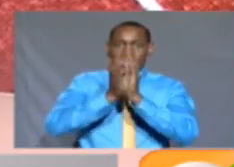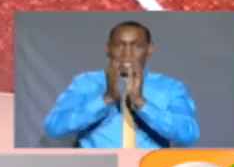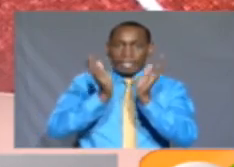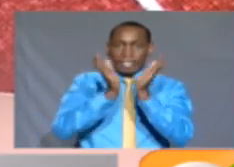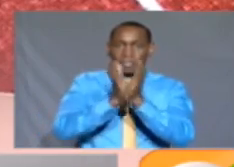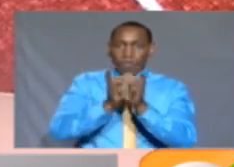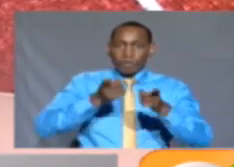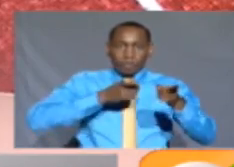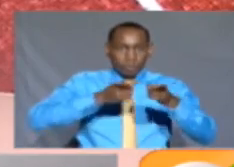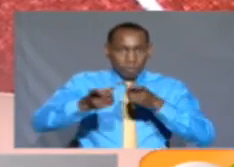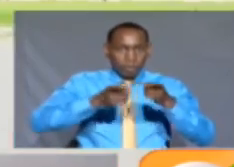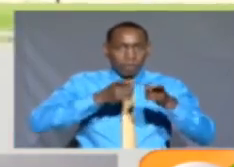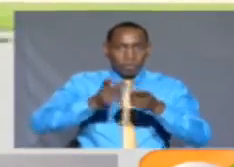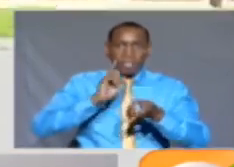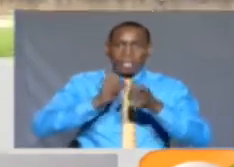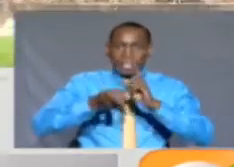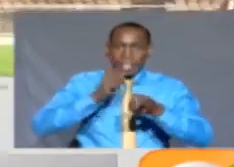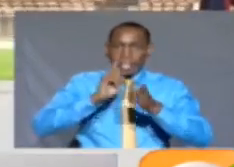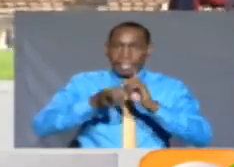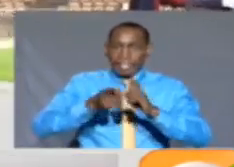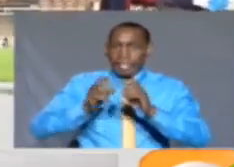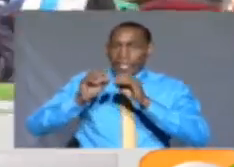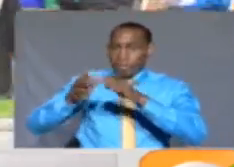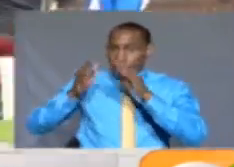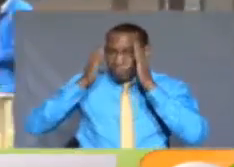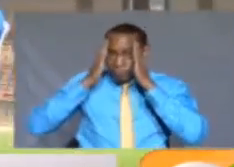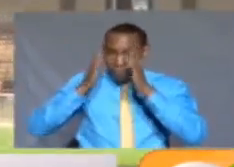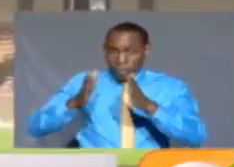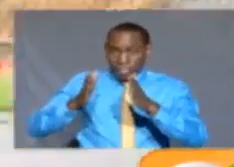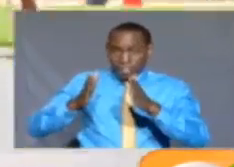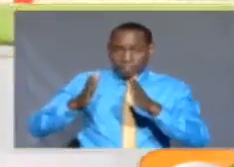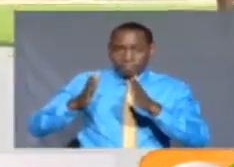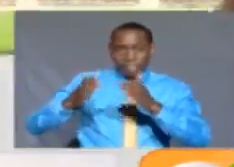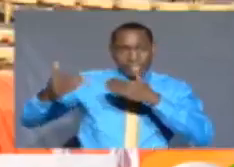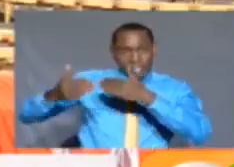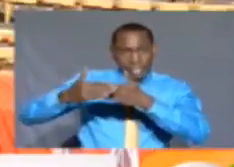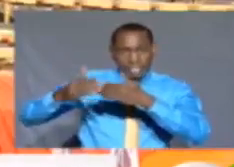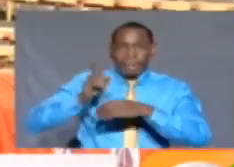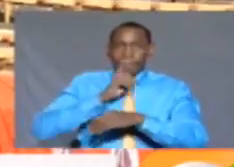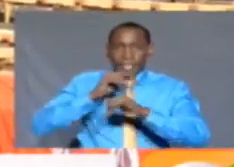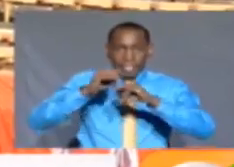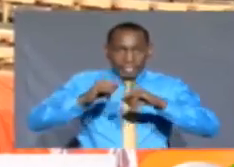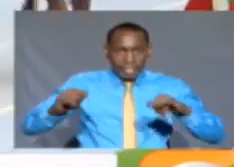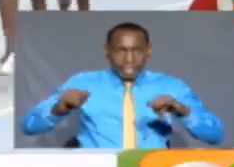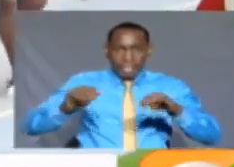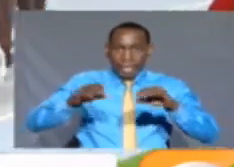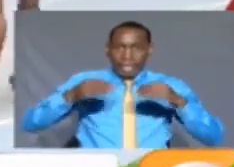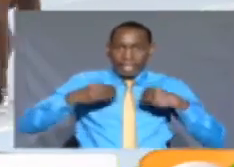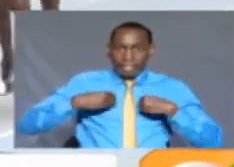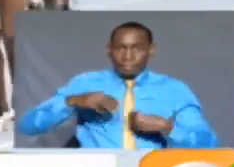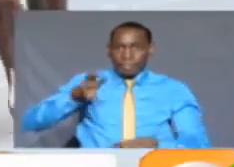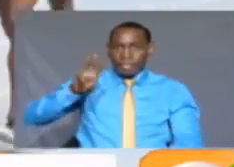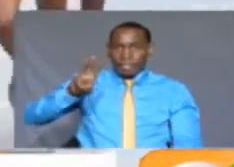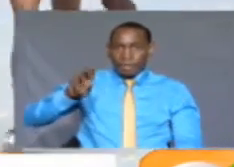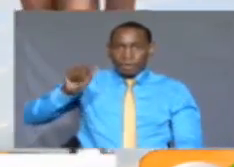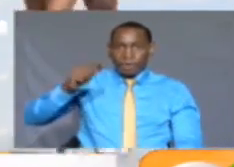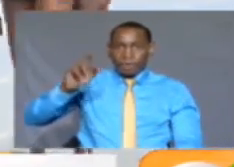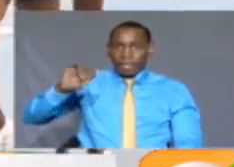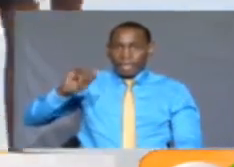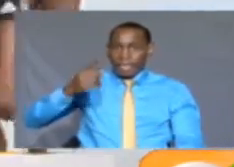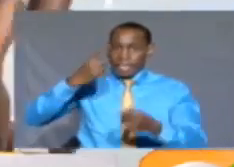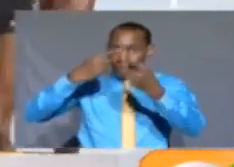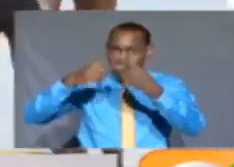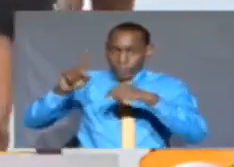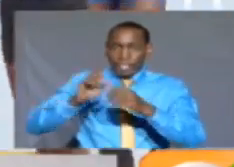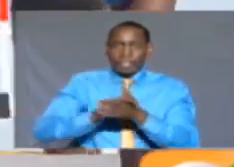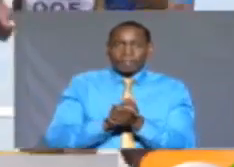had dominated a significant part of the race, lost concentration at the worst time possible, allowing an advancing Wangari to snatch